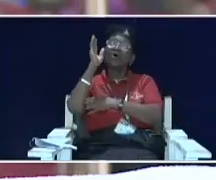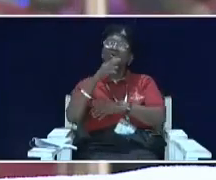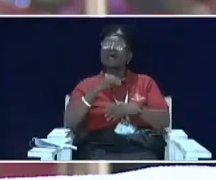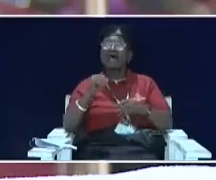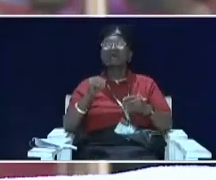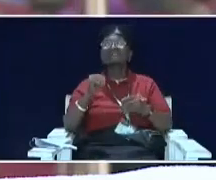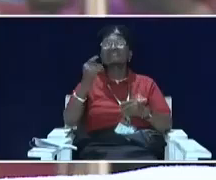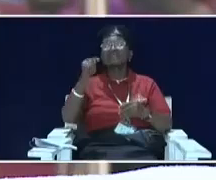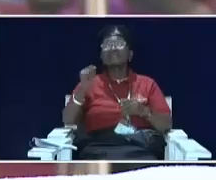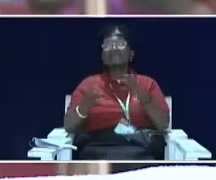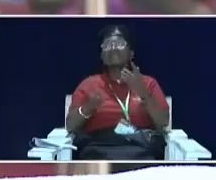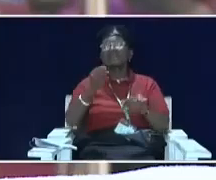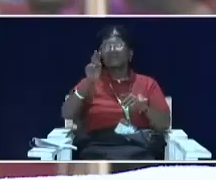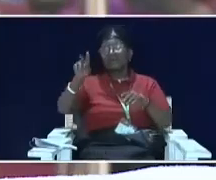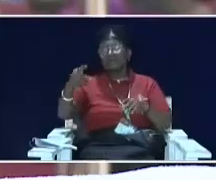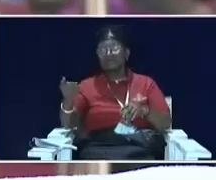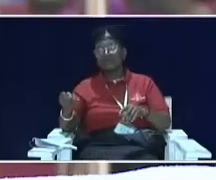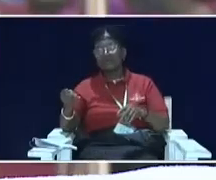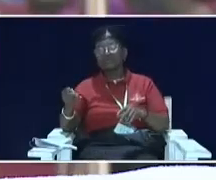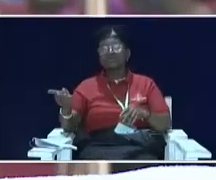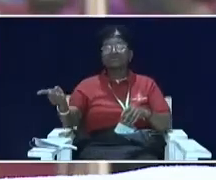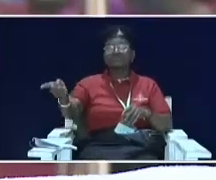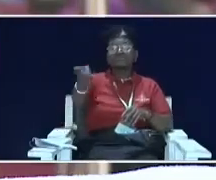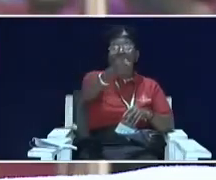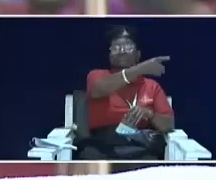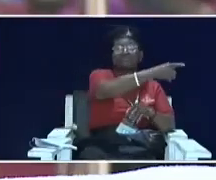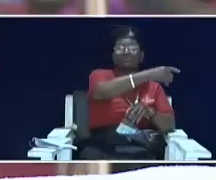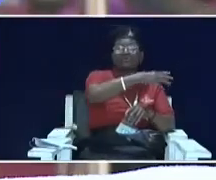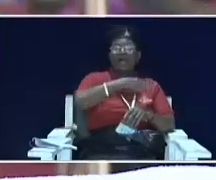You and I will call on our God tonight,